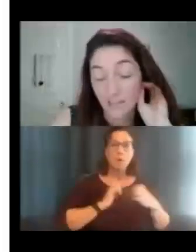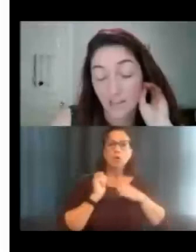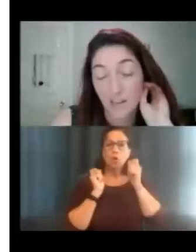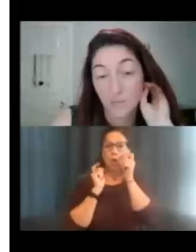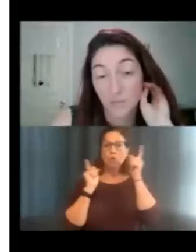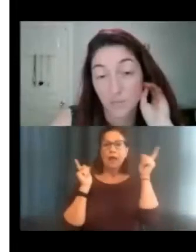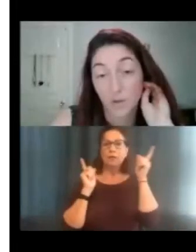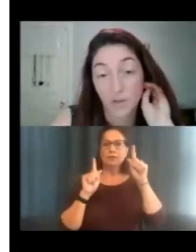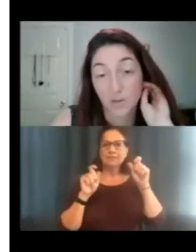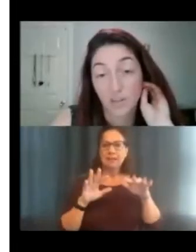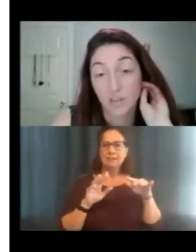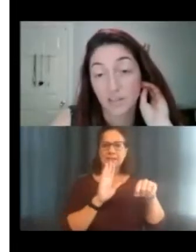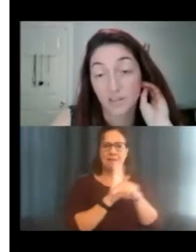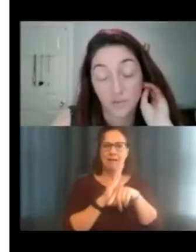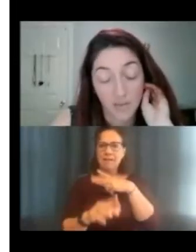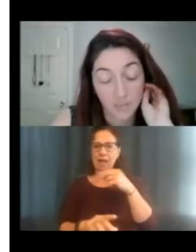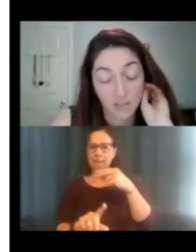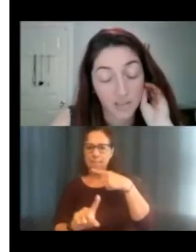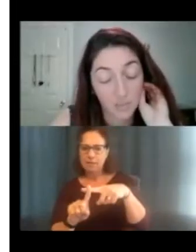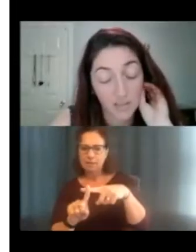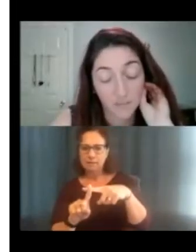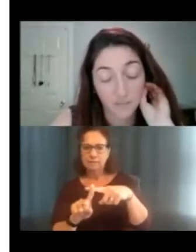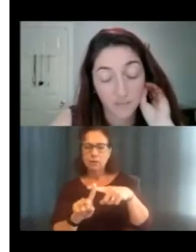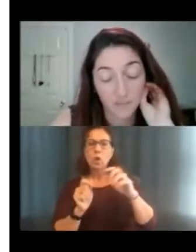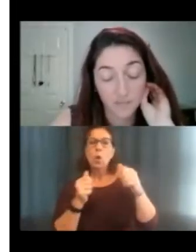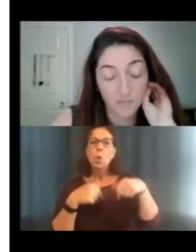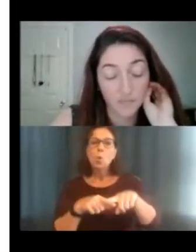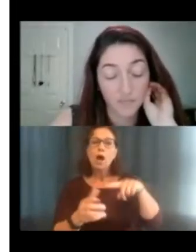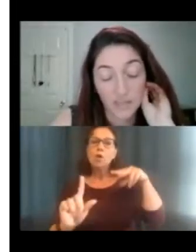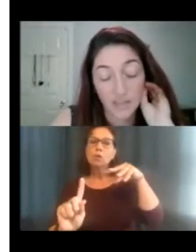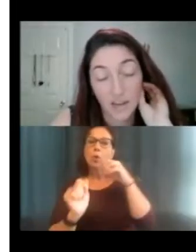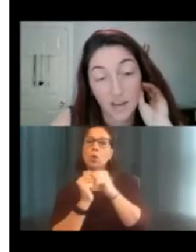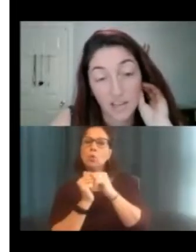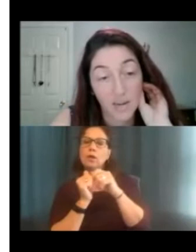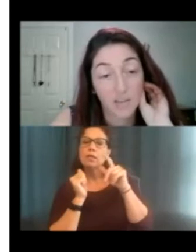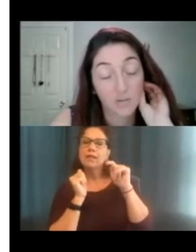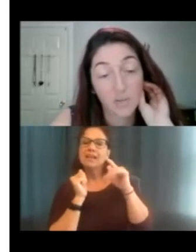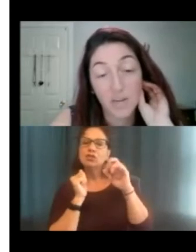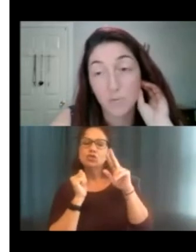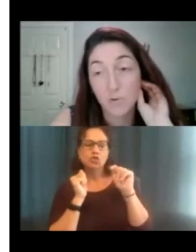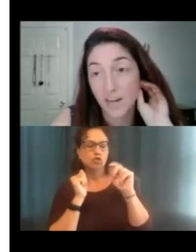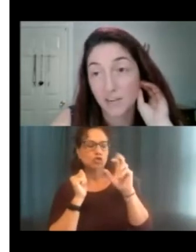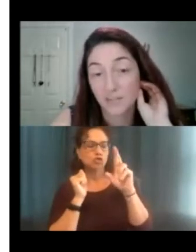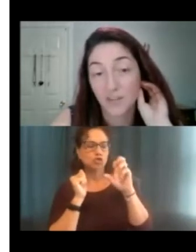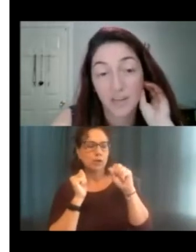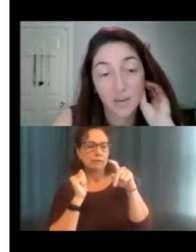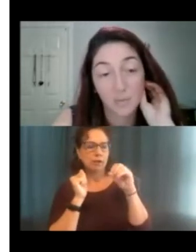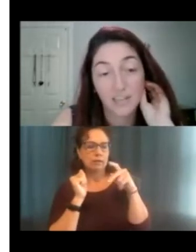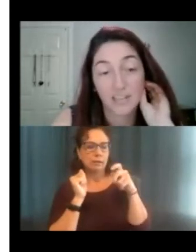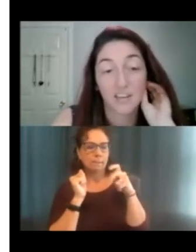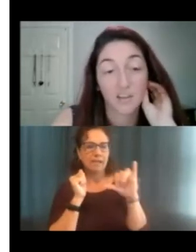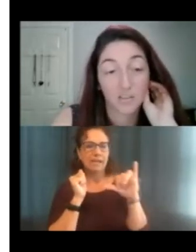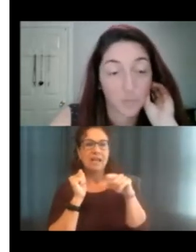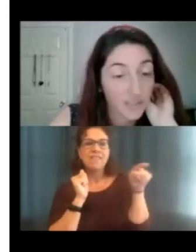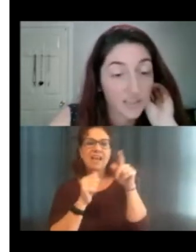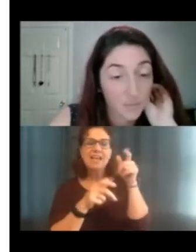task while recorded with near-infrared spectroscopy. They kept dream and mood diaries for up to 8